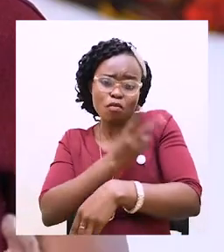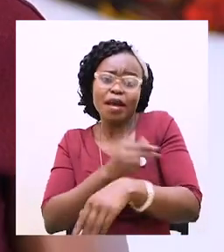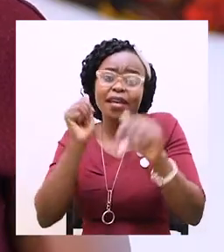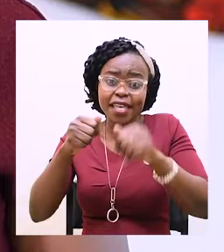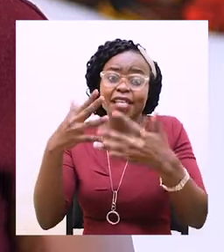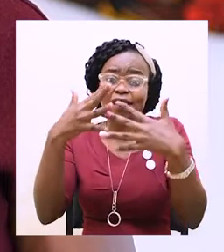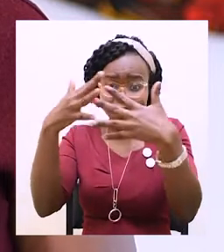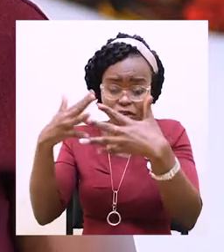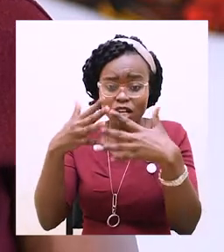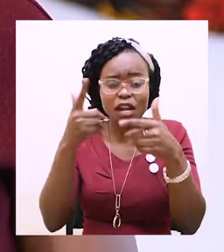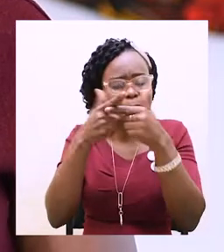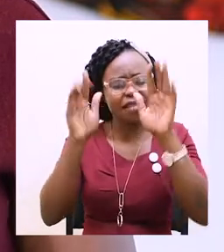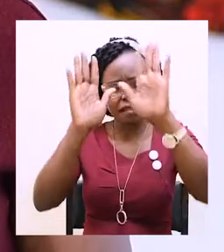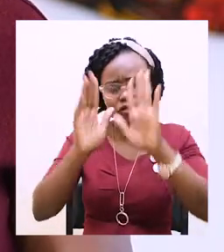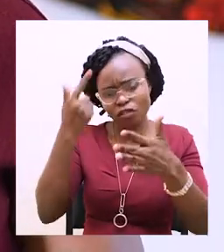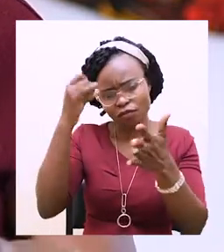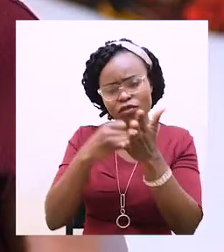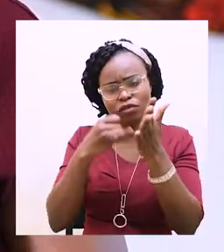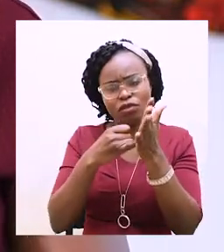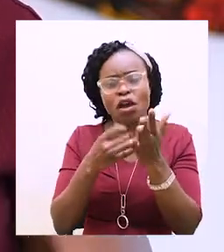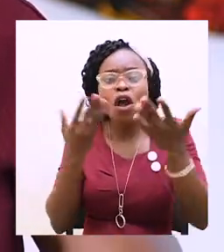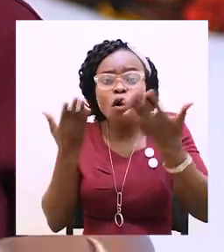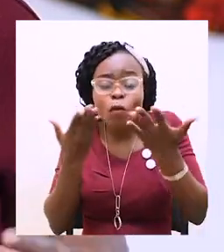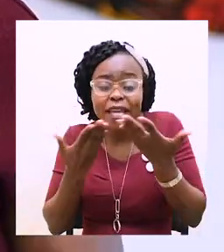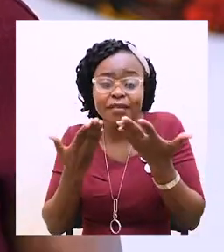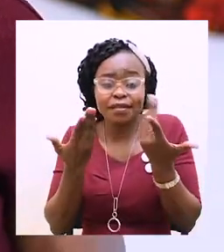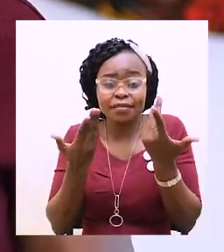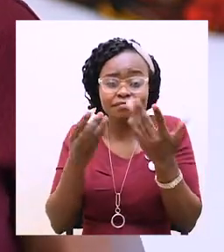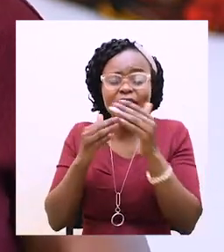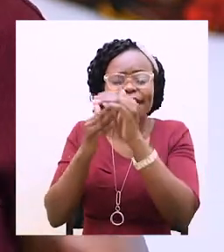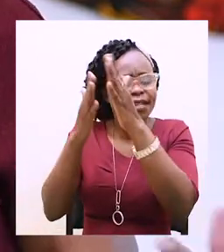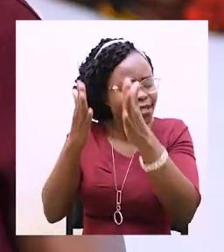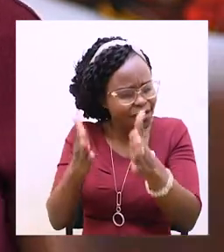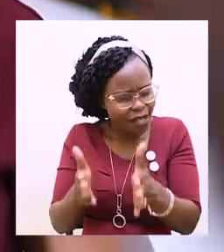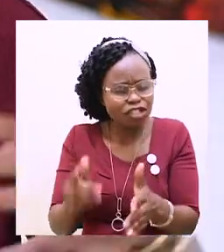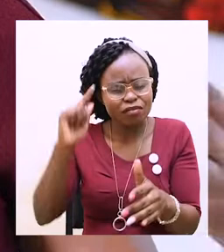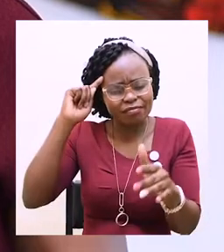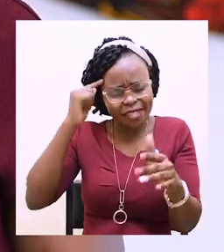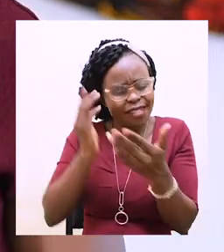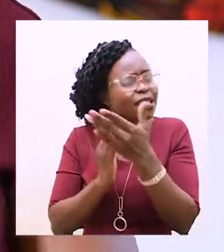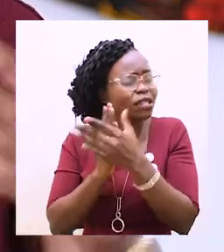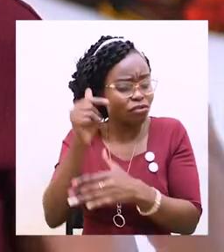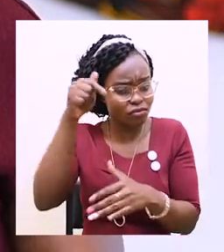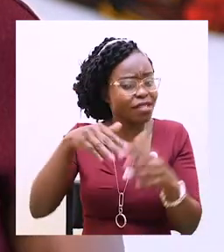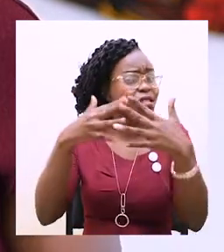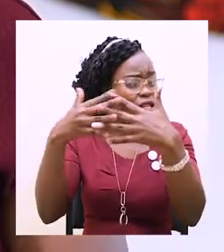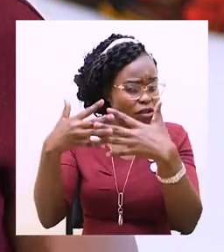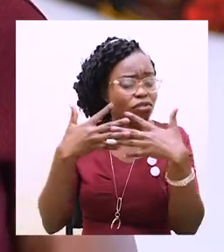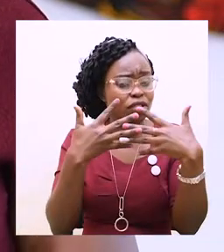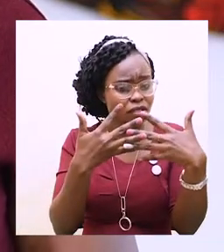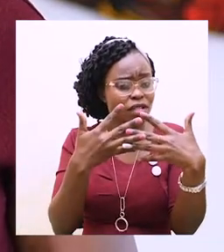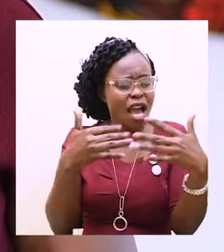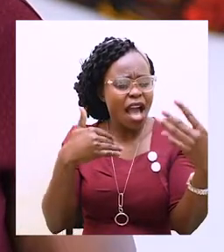but make sure that they're also inclusive. Make sure that even when you're constituting the teams, the leadership teams that are thinking through in terms of this